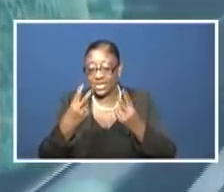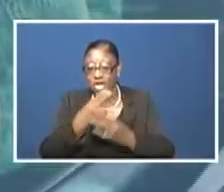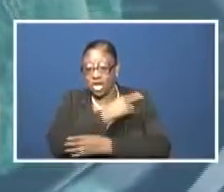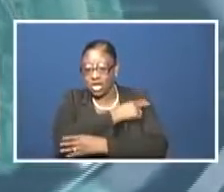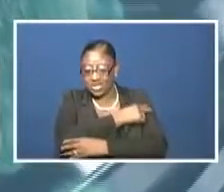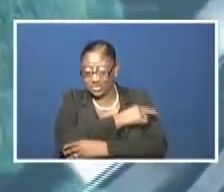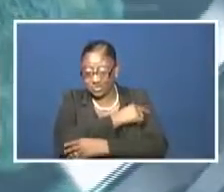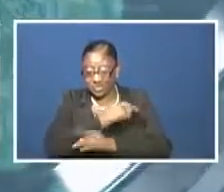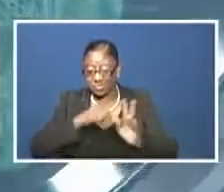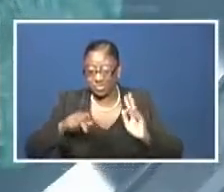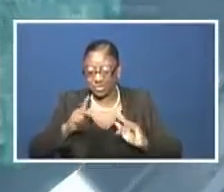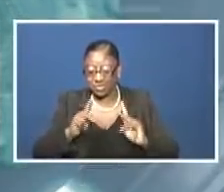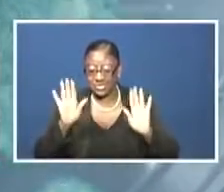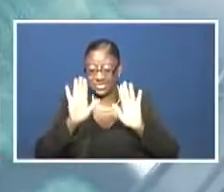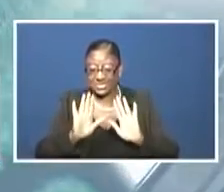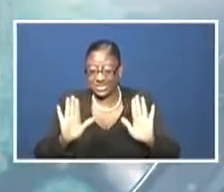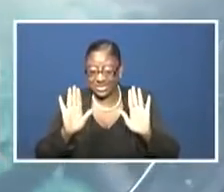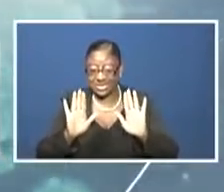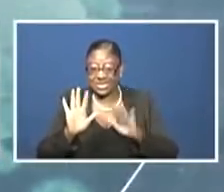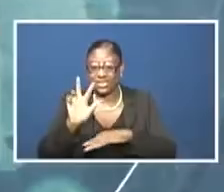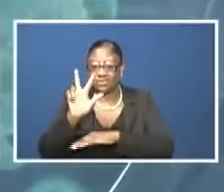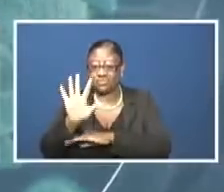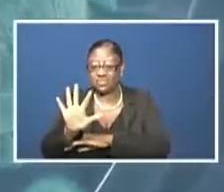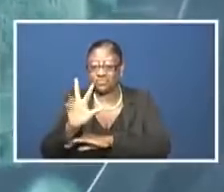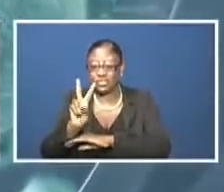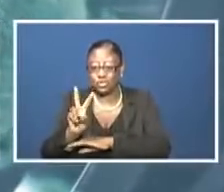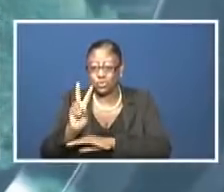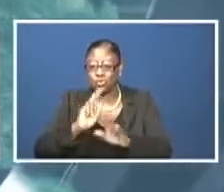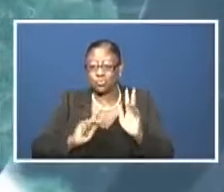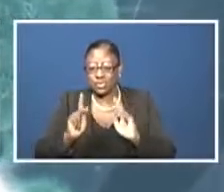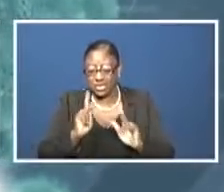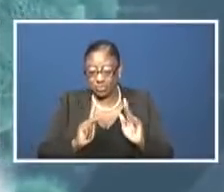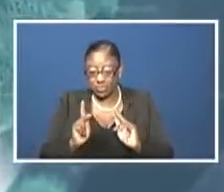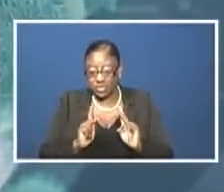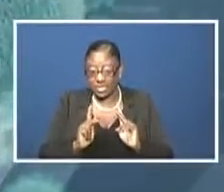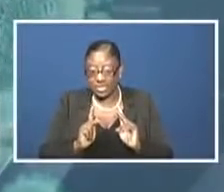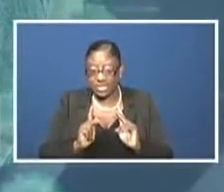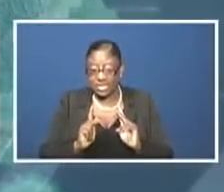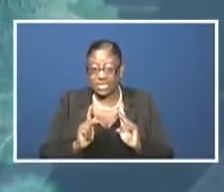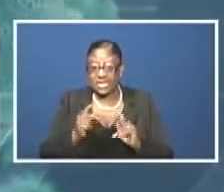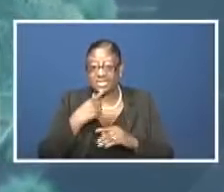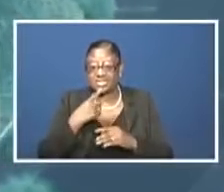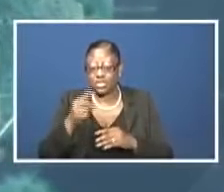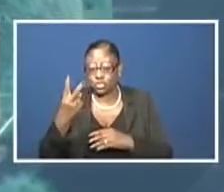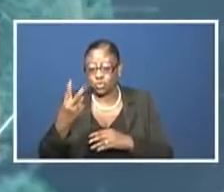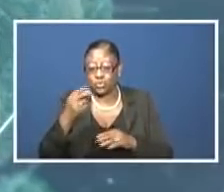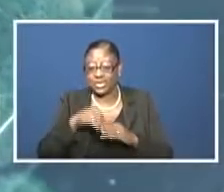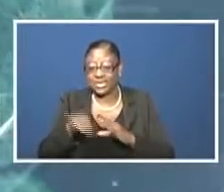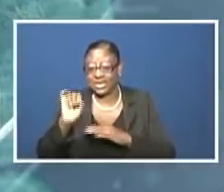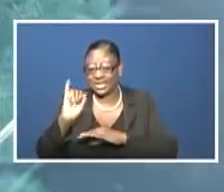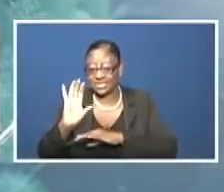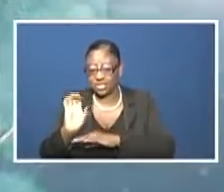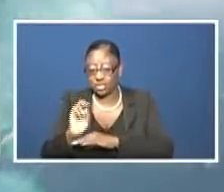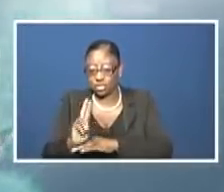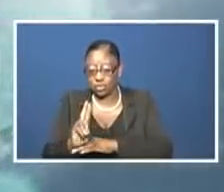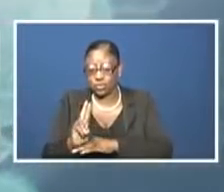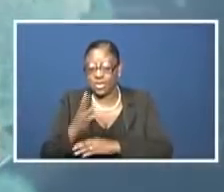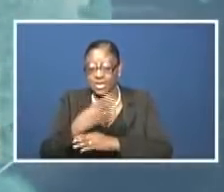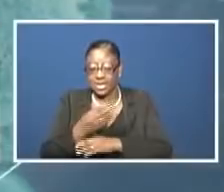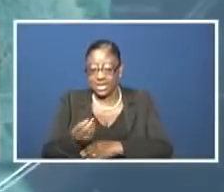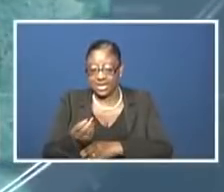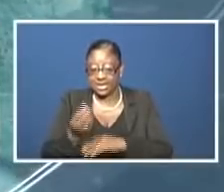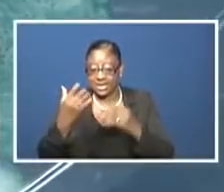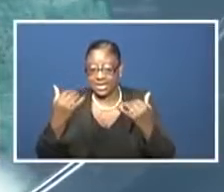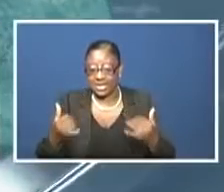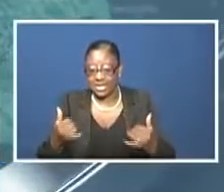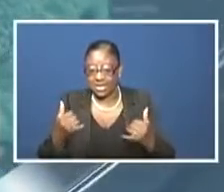hospitalizations, which as of Sunday was at 52, and still 2 of the sick are on the intensive care unit. This as newly confirmed